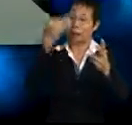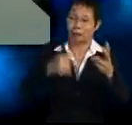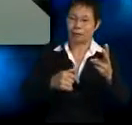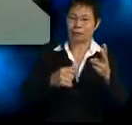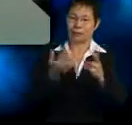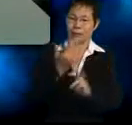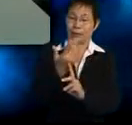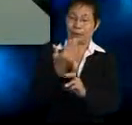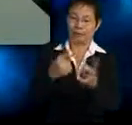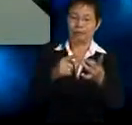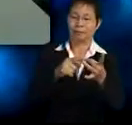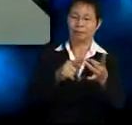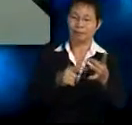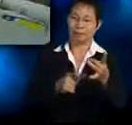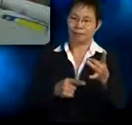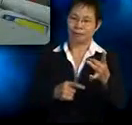Bunsen burner,